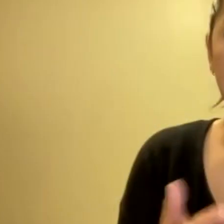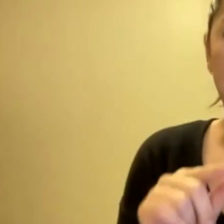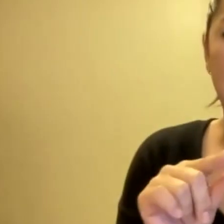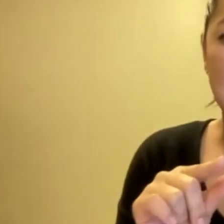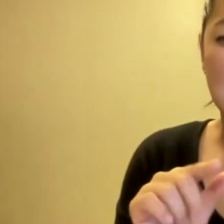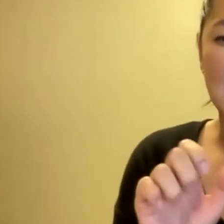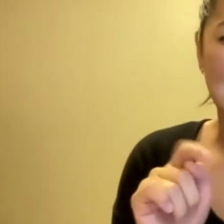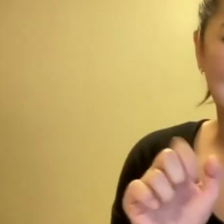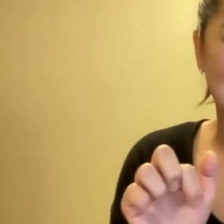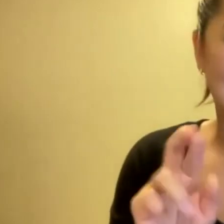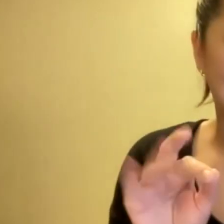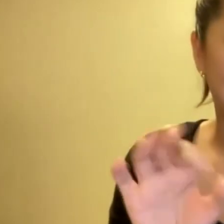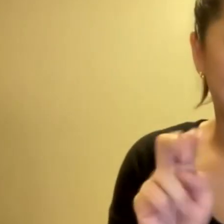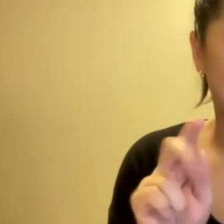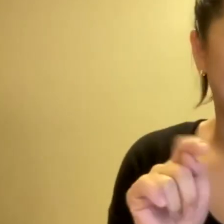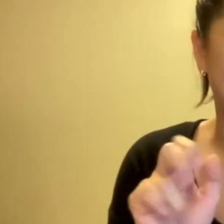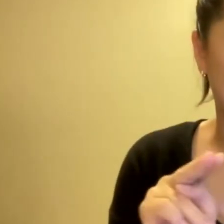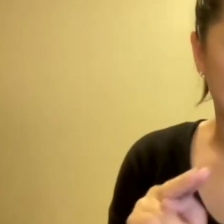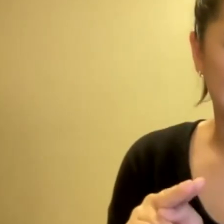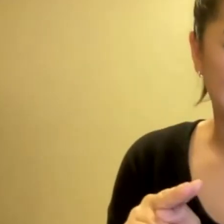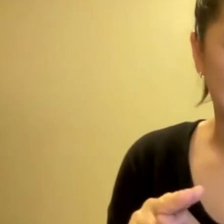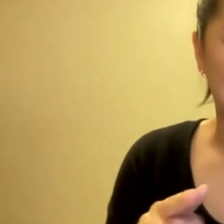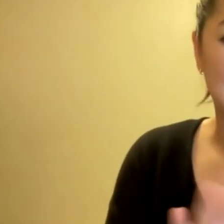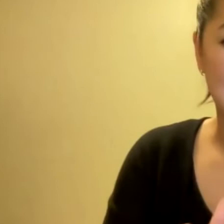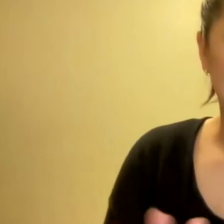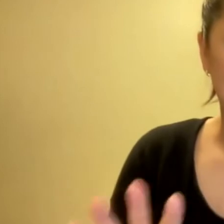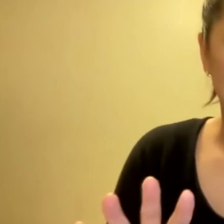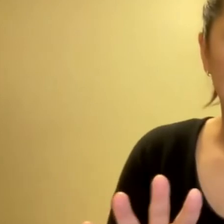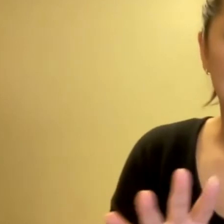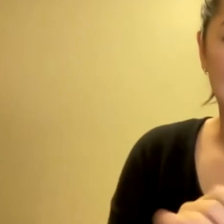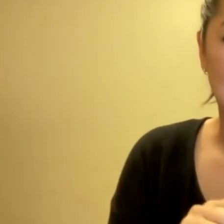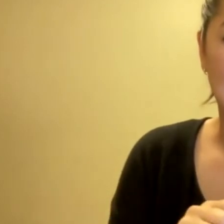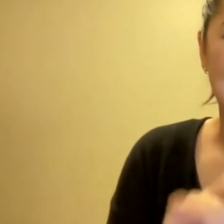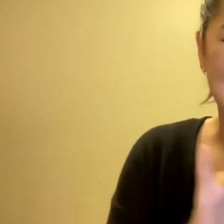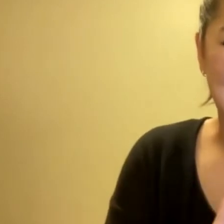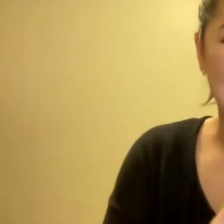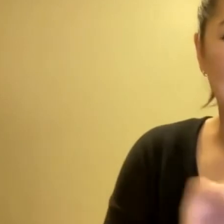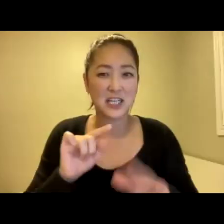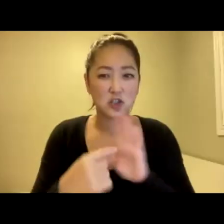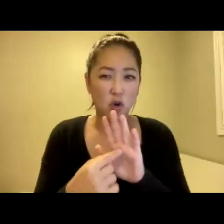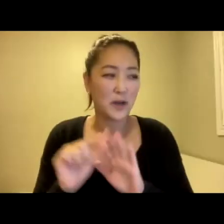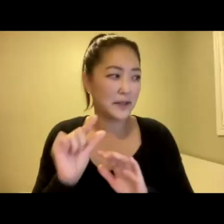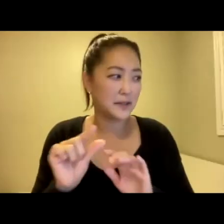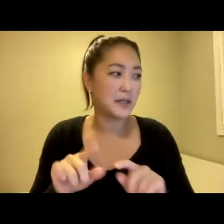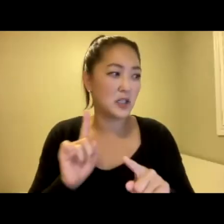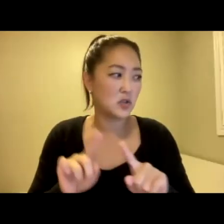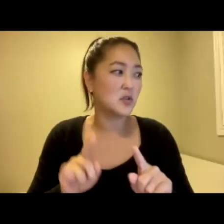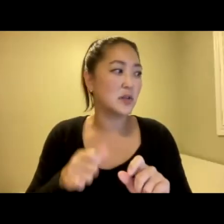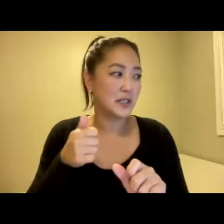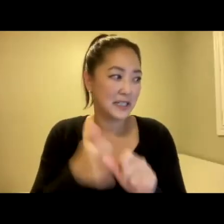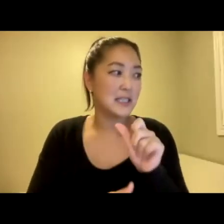community center are kind of, you know, fantastical, dreamlike. You know, there's impossible things happening. There's like a rainforest